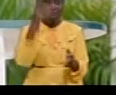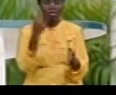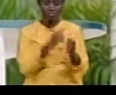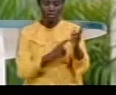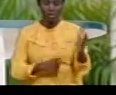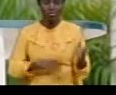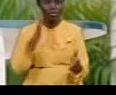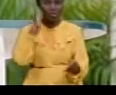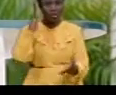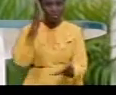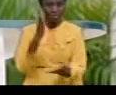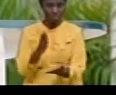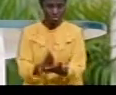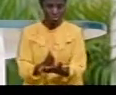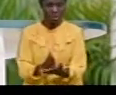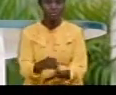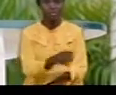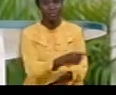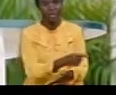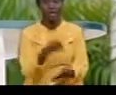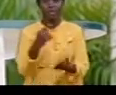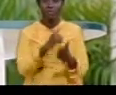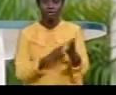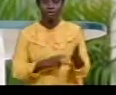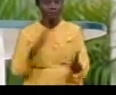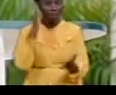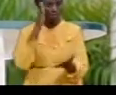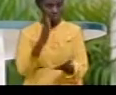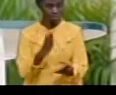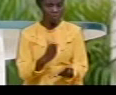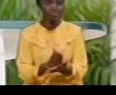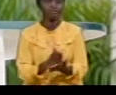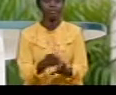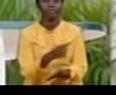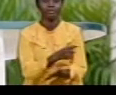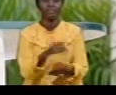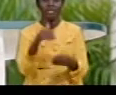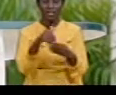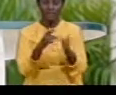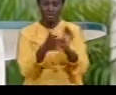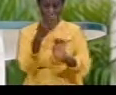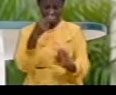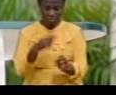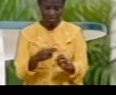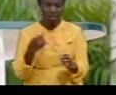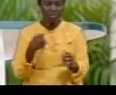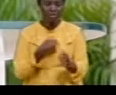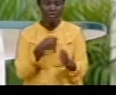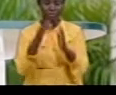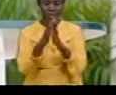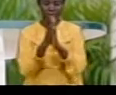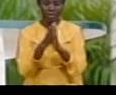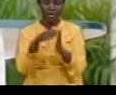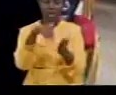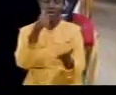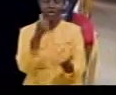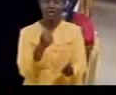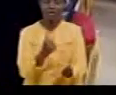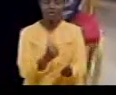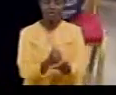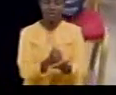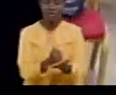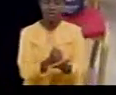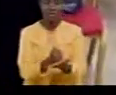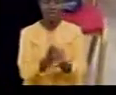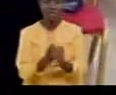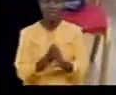silence there. The Lord will silence there. In Jesus' name, we pray.